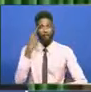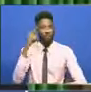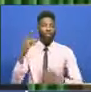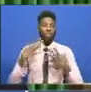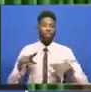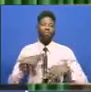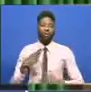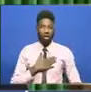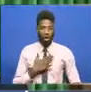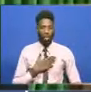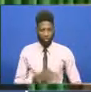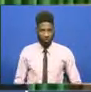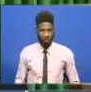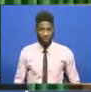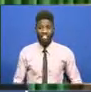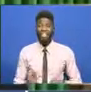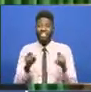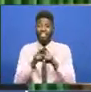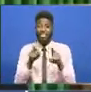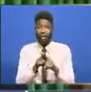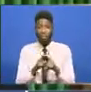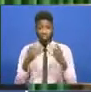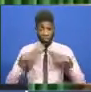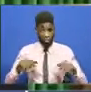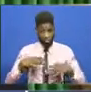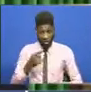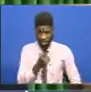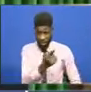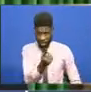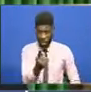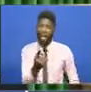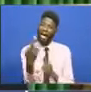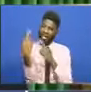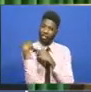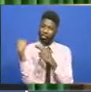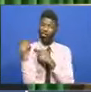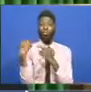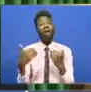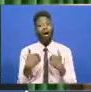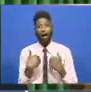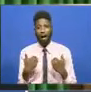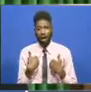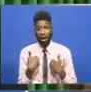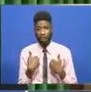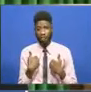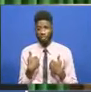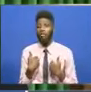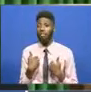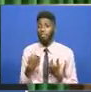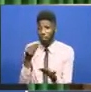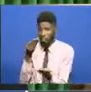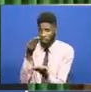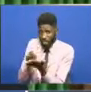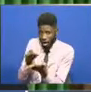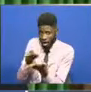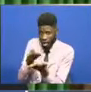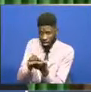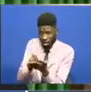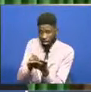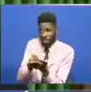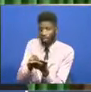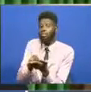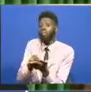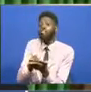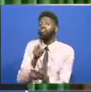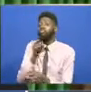people. And those charged with the responsibility of looking after these funds,